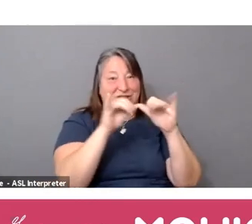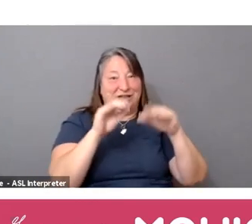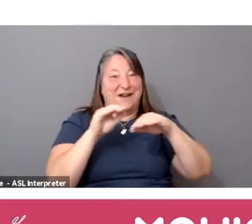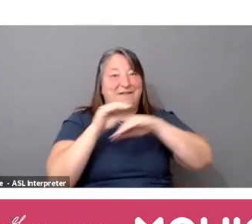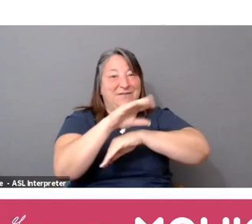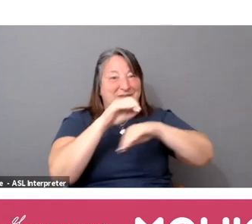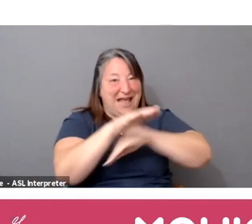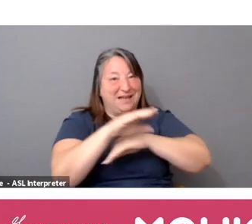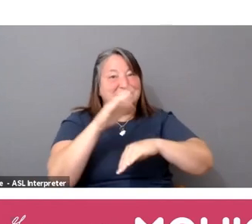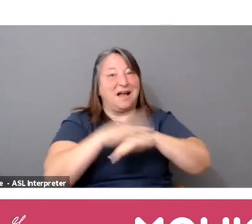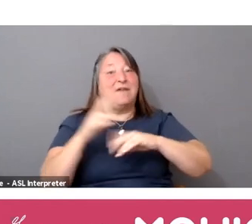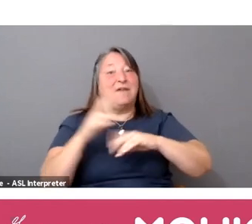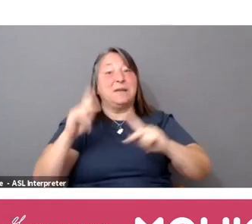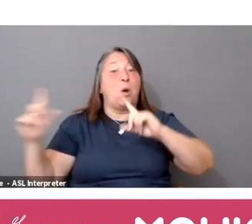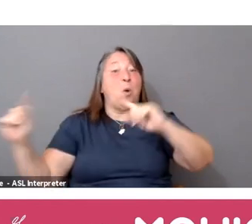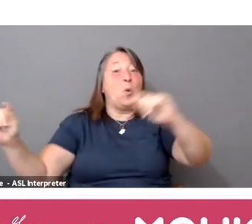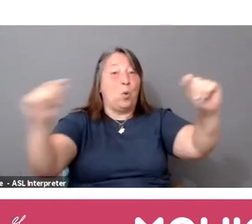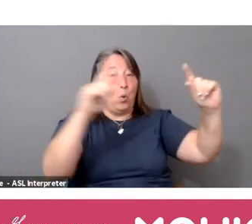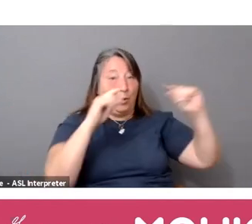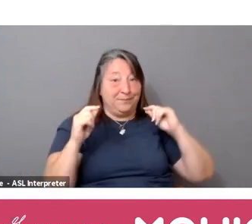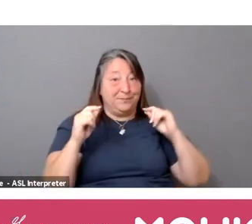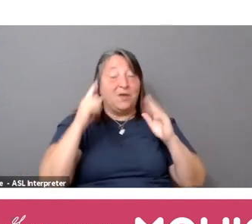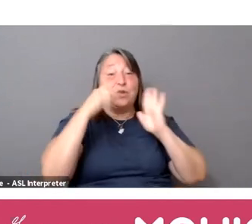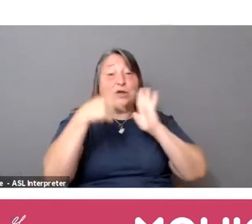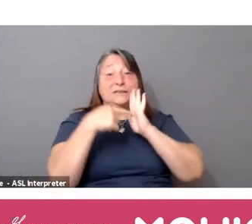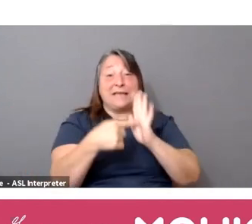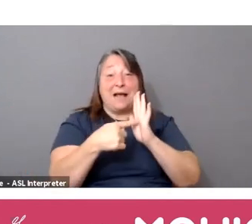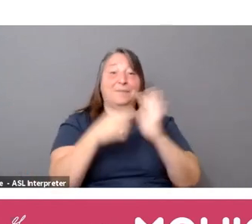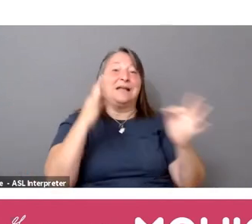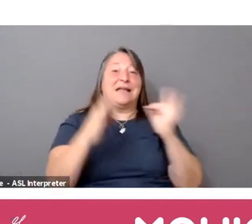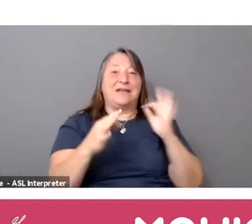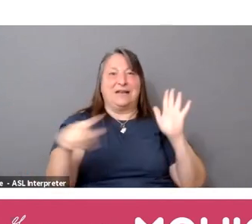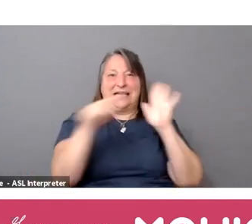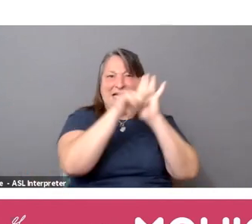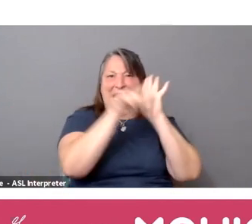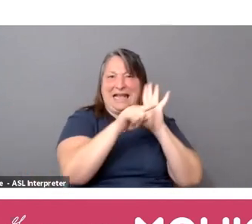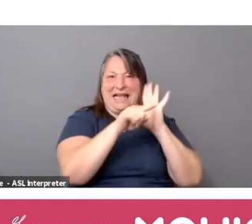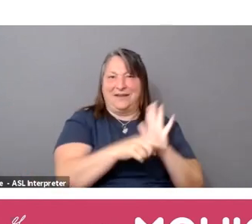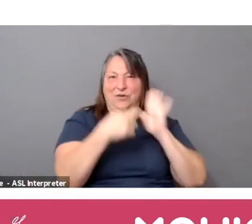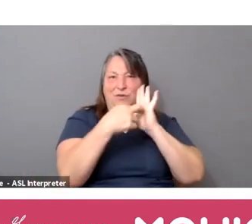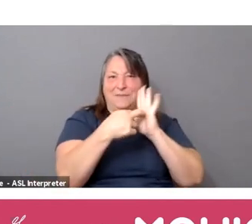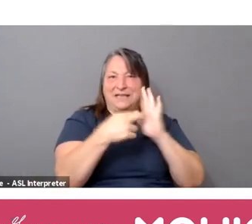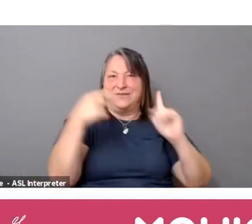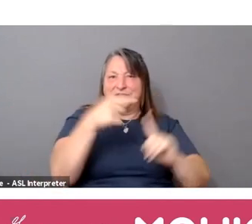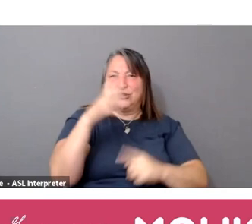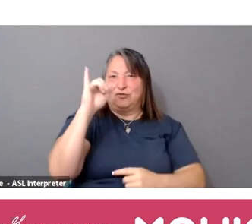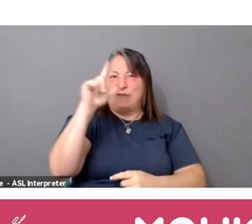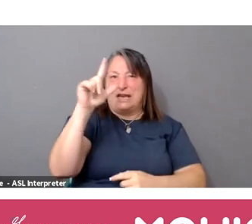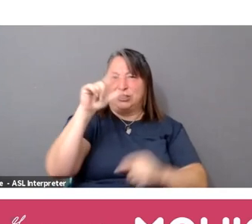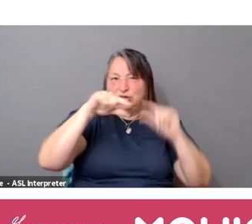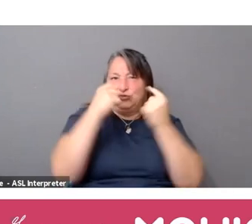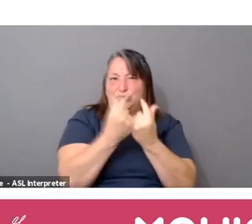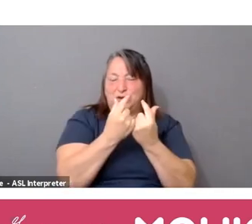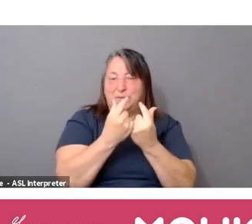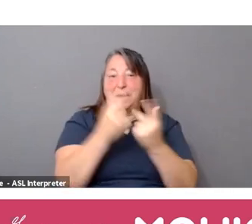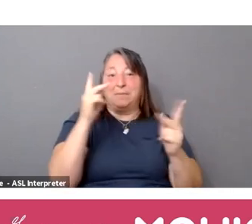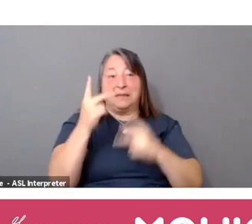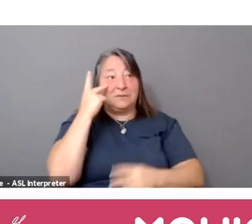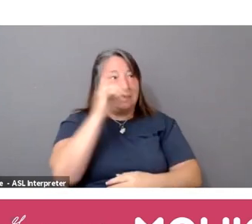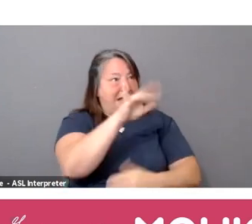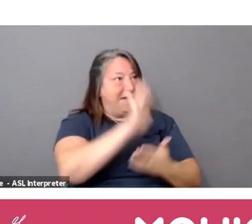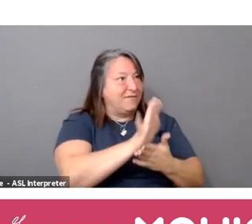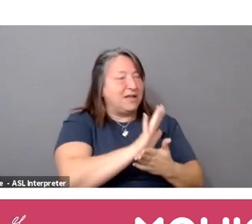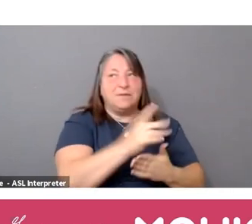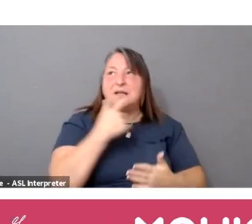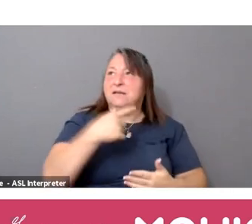word of mouth, right? So for example, if there are negative representations of a certain racial group, folks who see that film might pass that along to others,